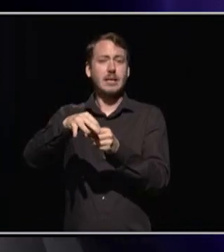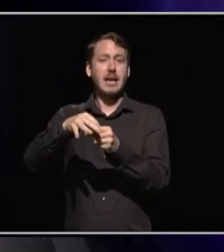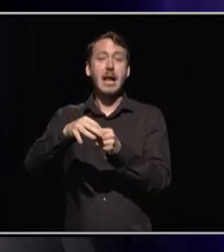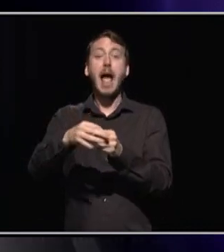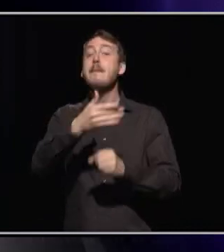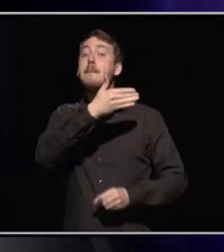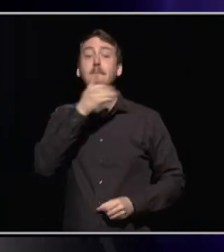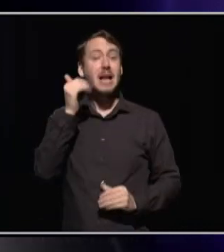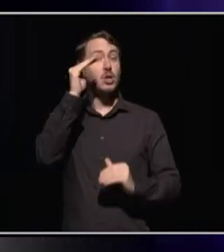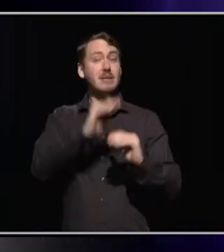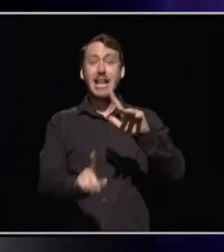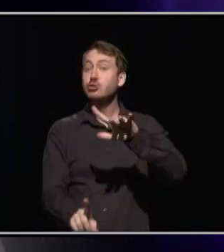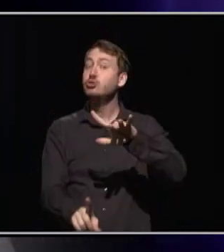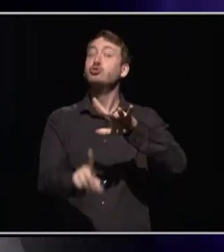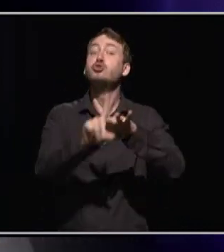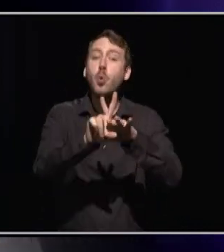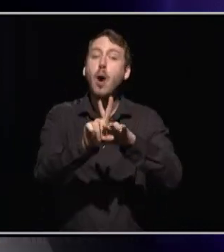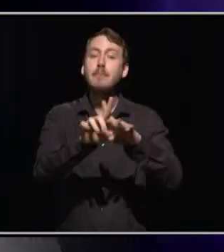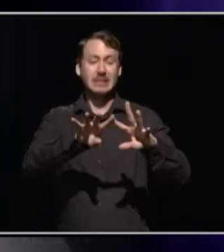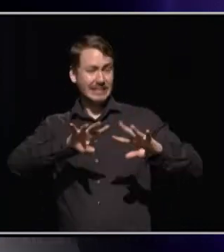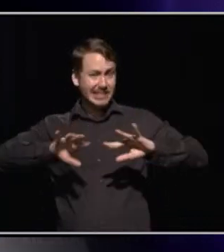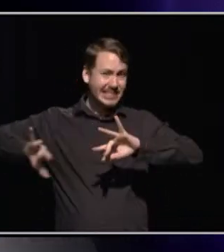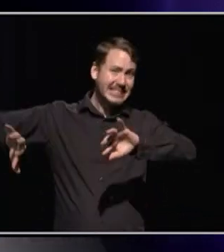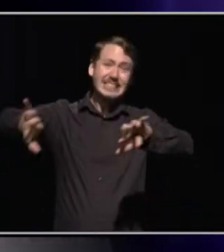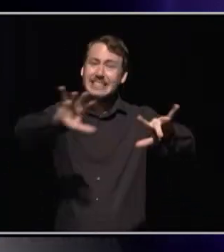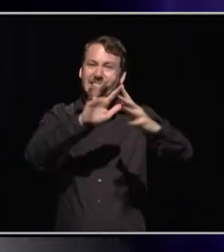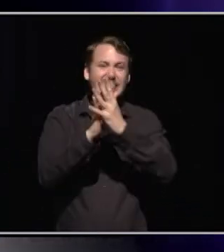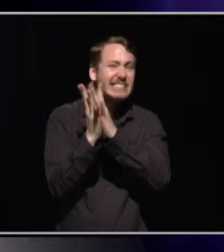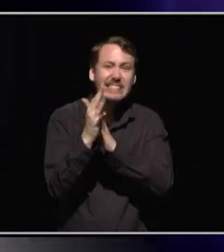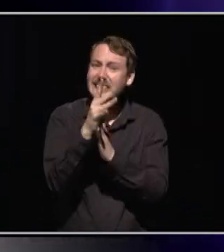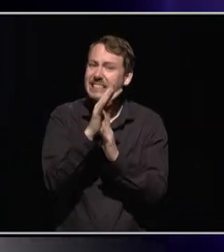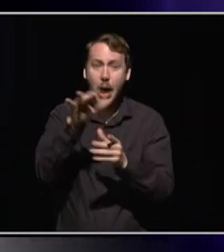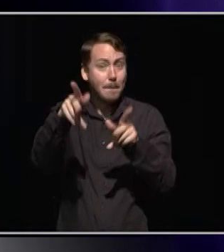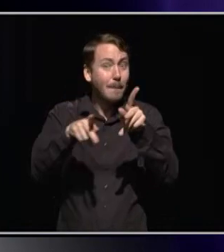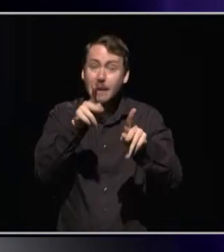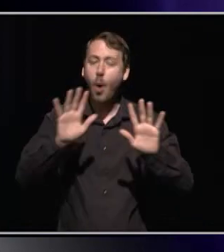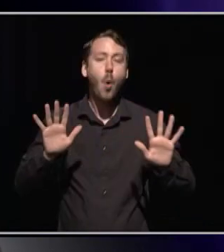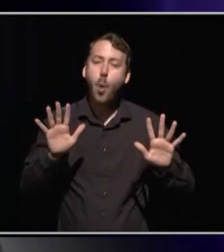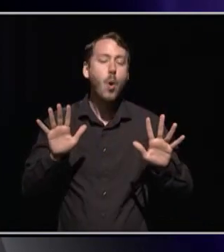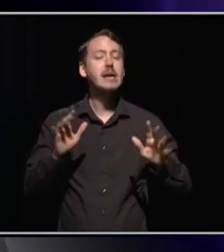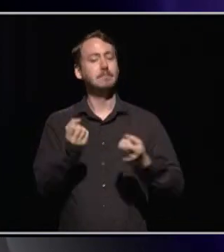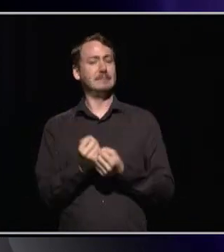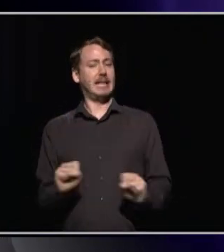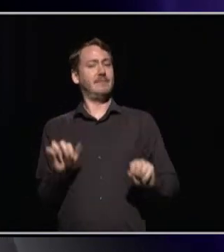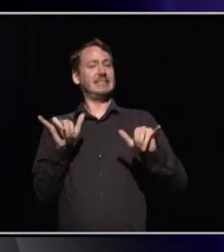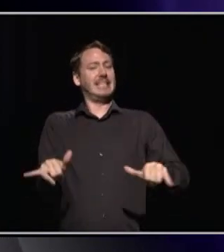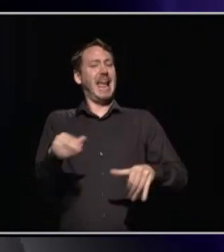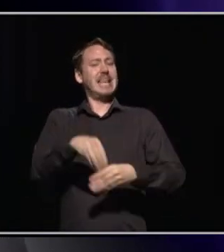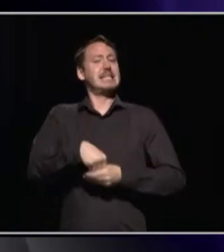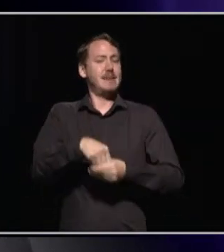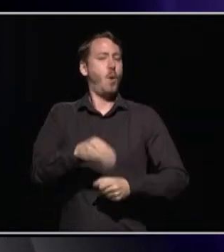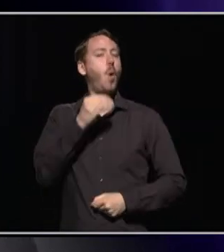to the poll yourself. And the sooner as you get it, the sooner that you can fill it out and get